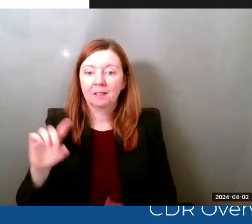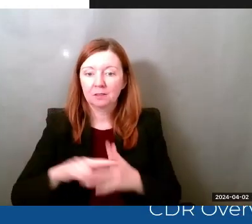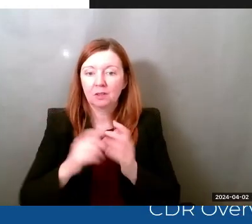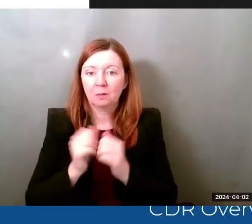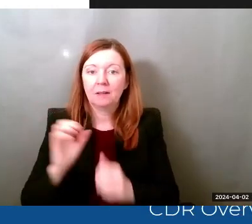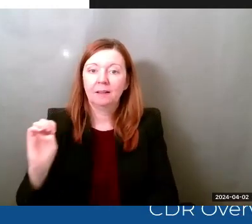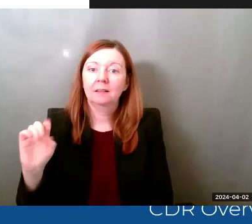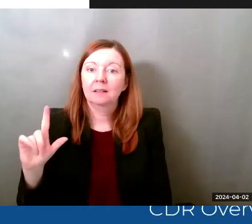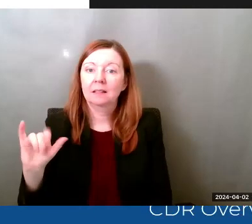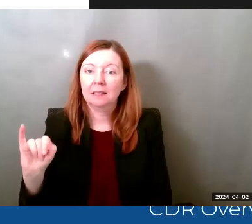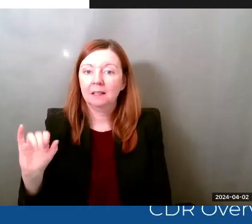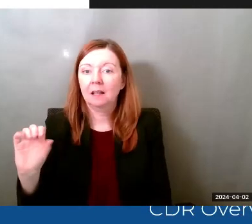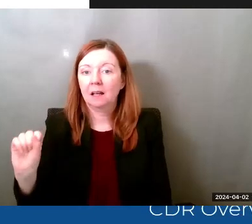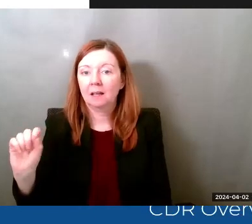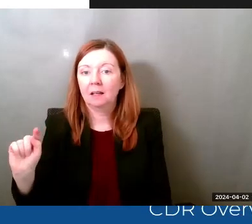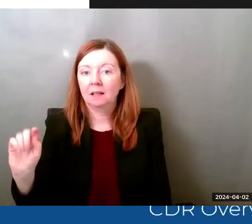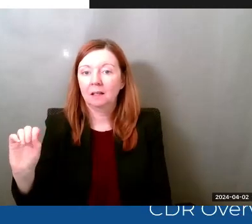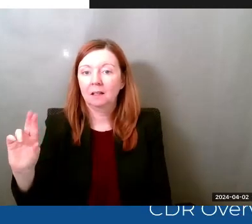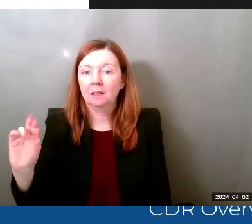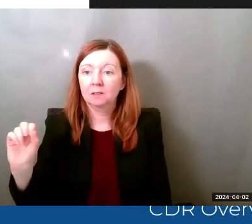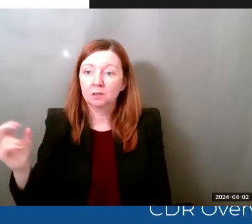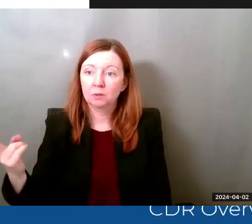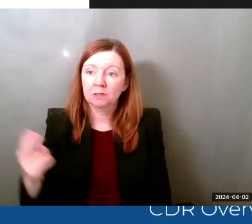with Eli Storch,